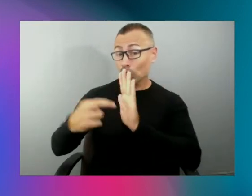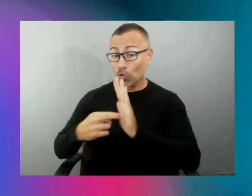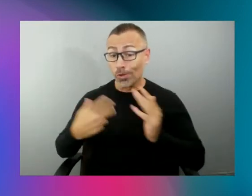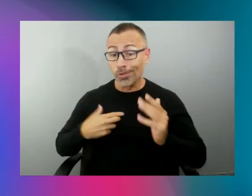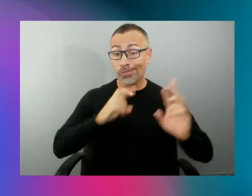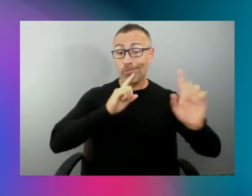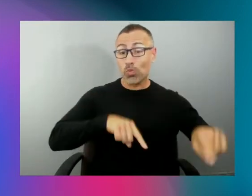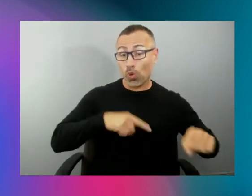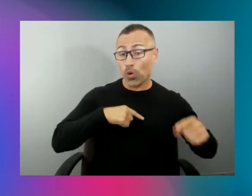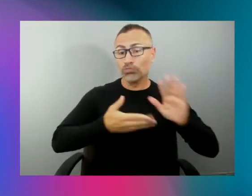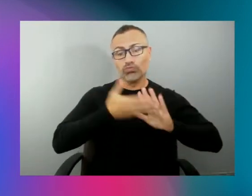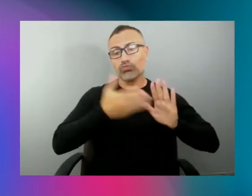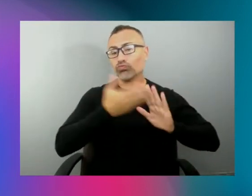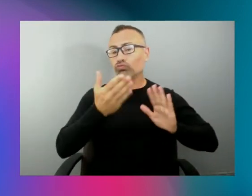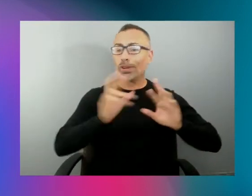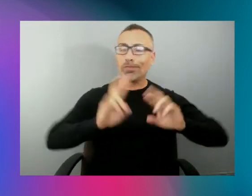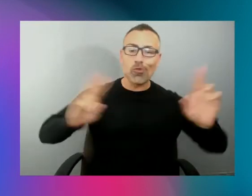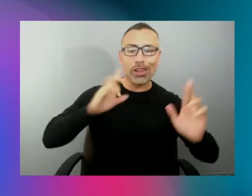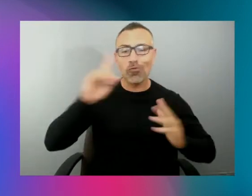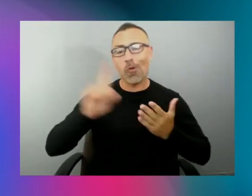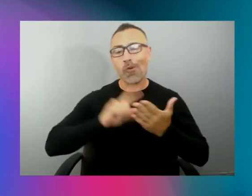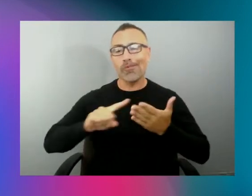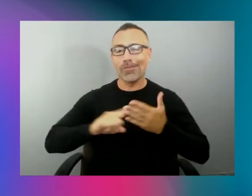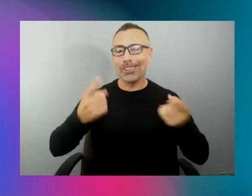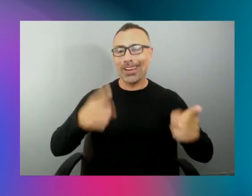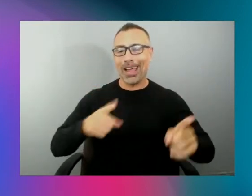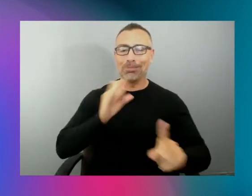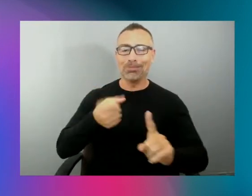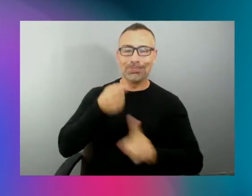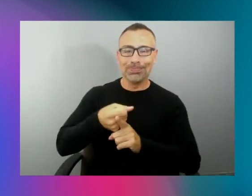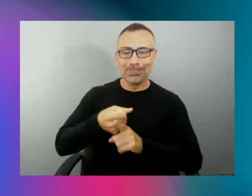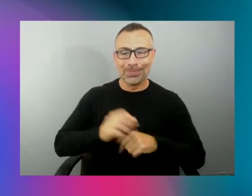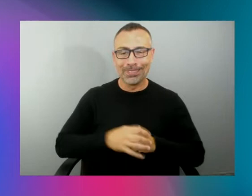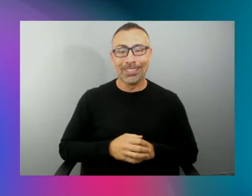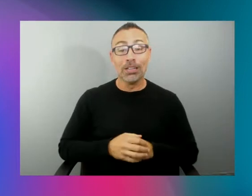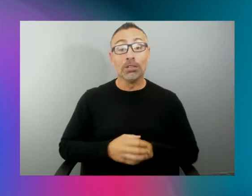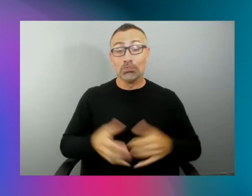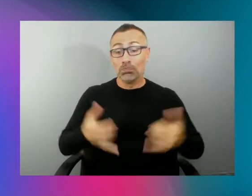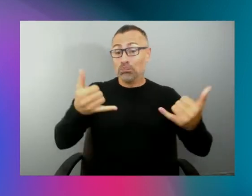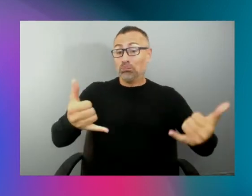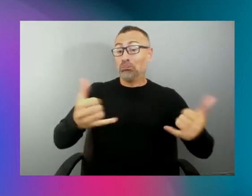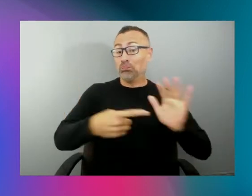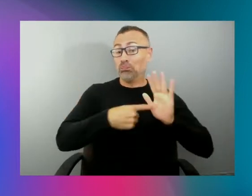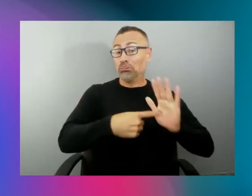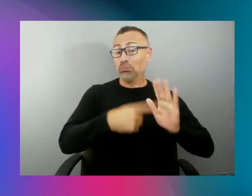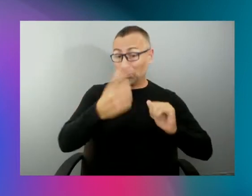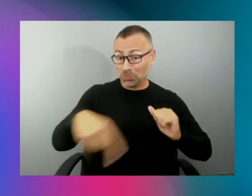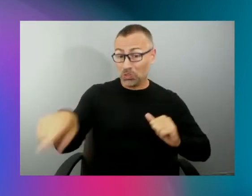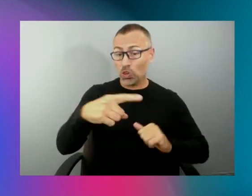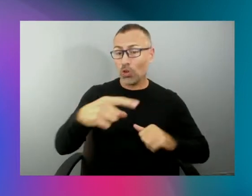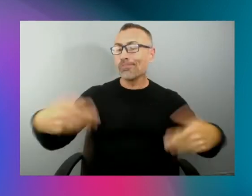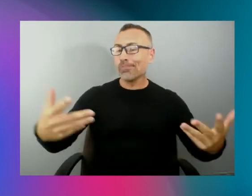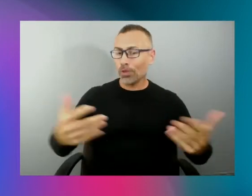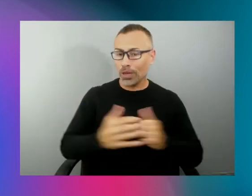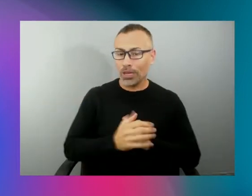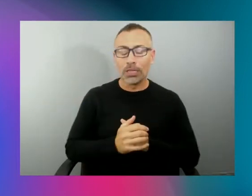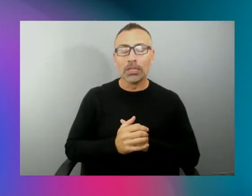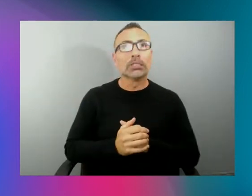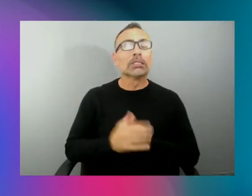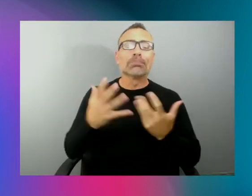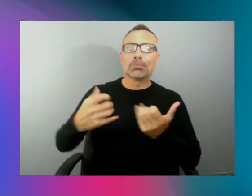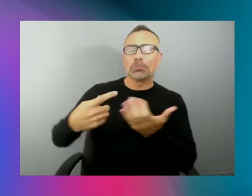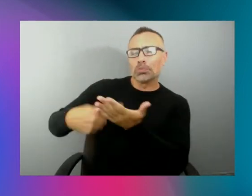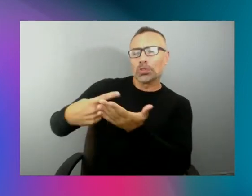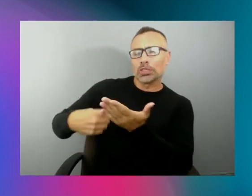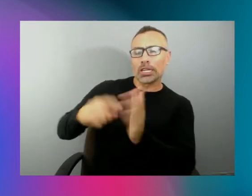your audit, right? So today I wanted to show some of the, as you rightly said, right, I want to talk a little bit more about AWS Config. I